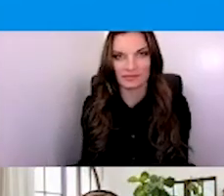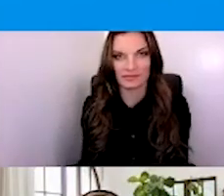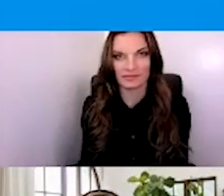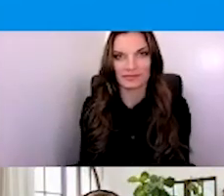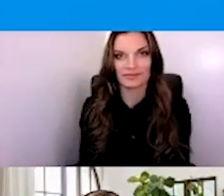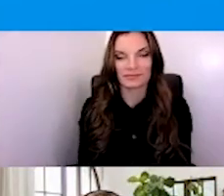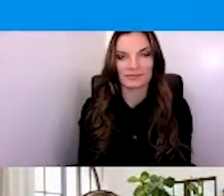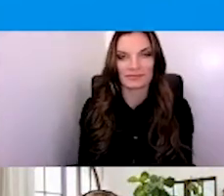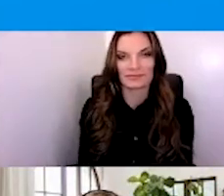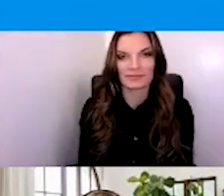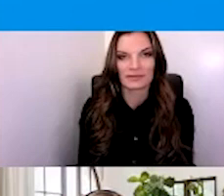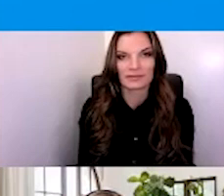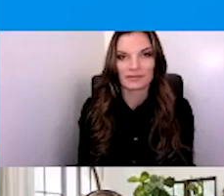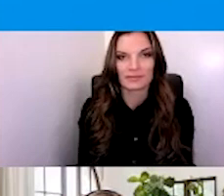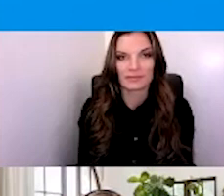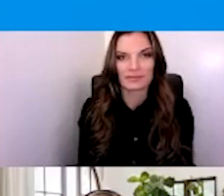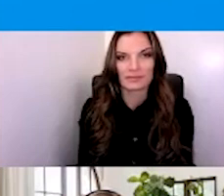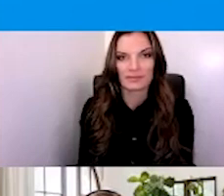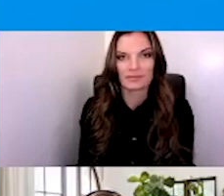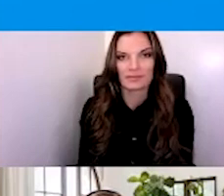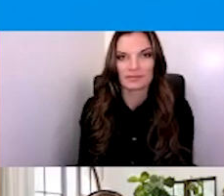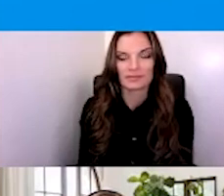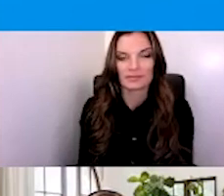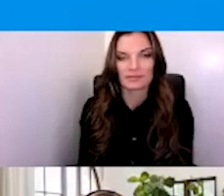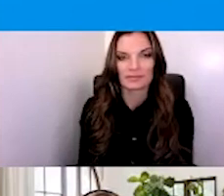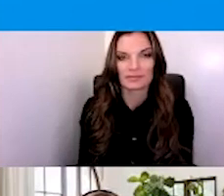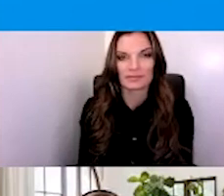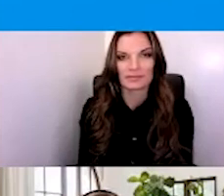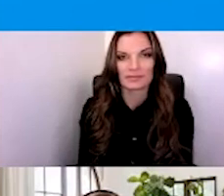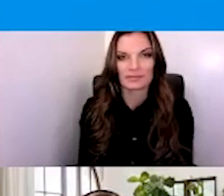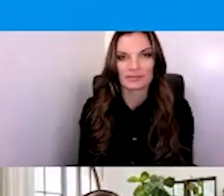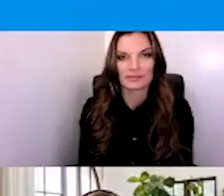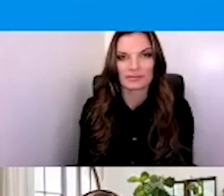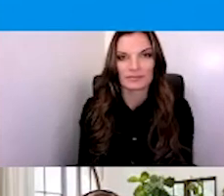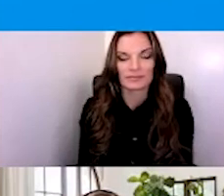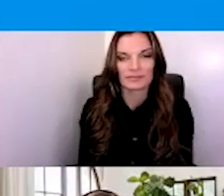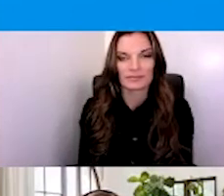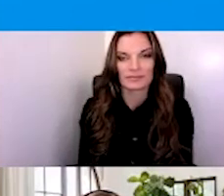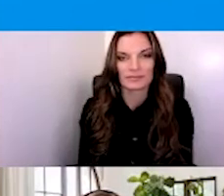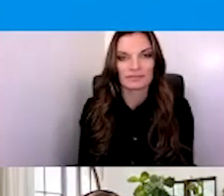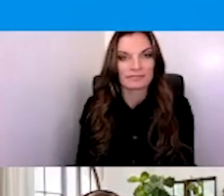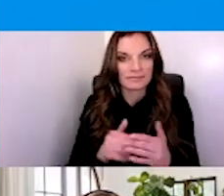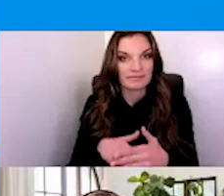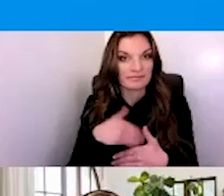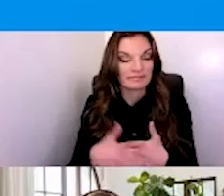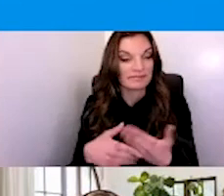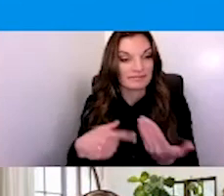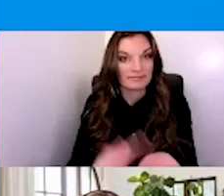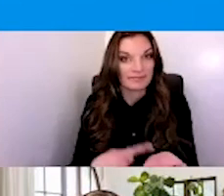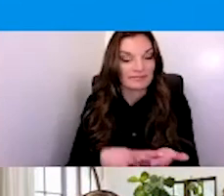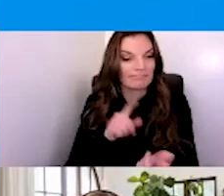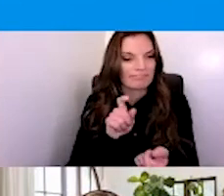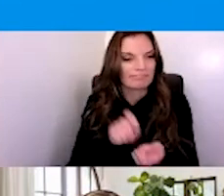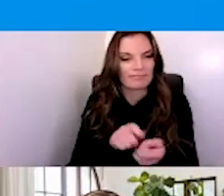All right. So the title of the focus of what we're going to spend the next few minutes on is All